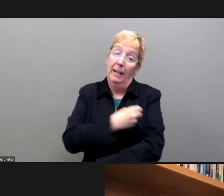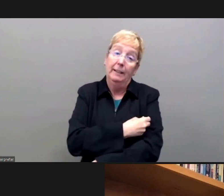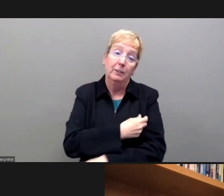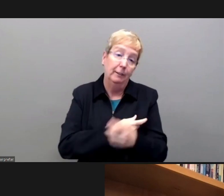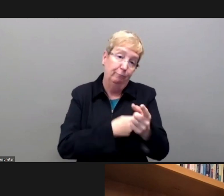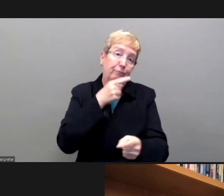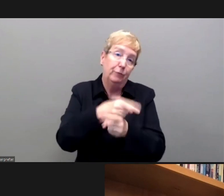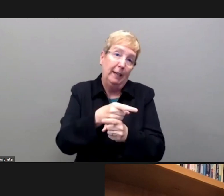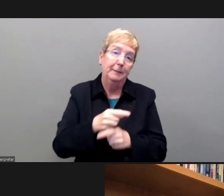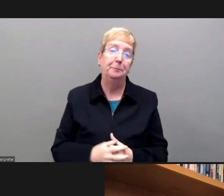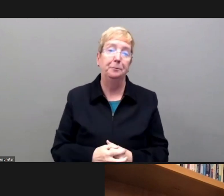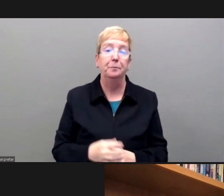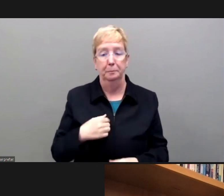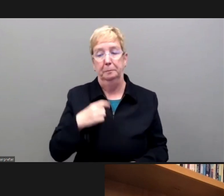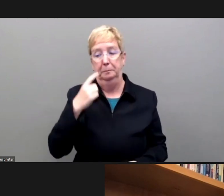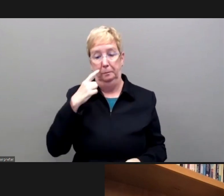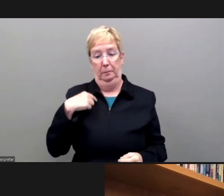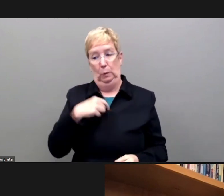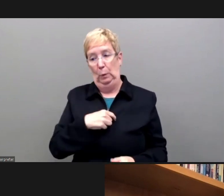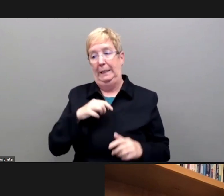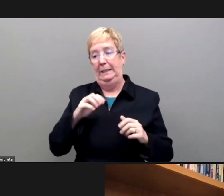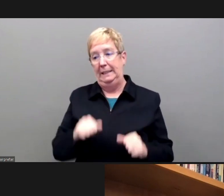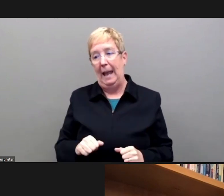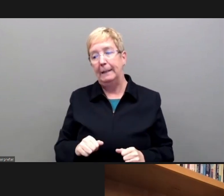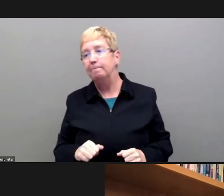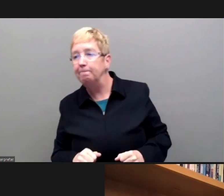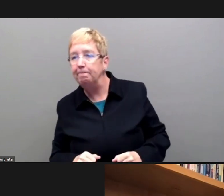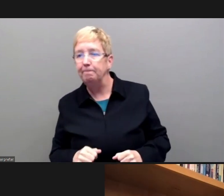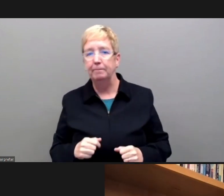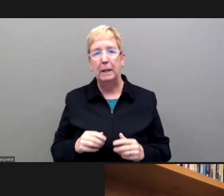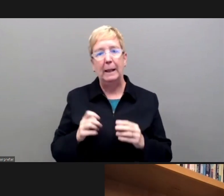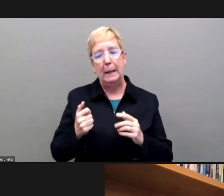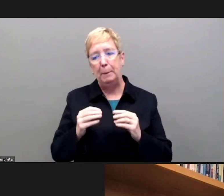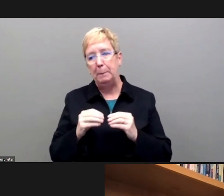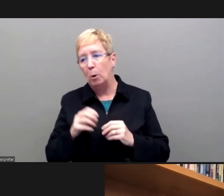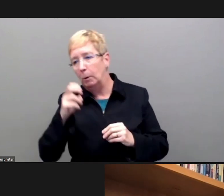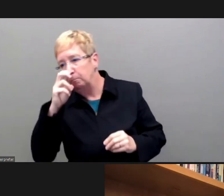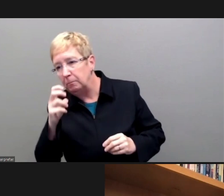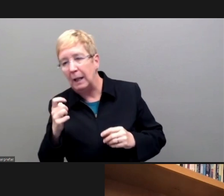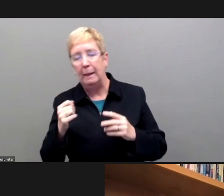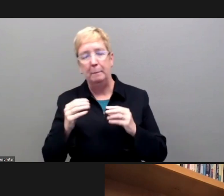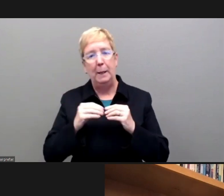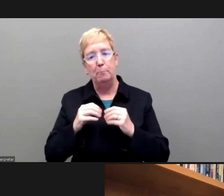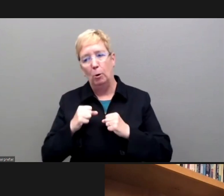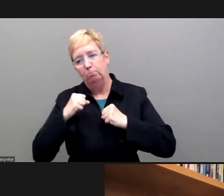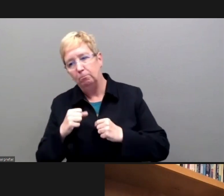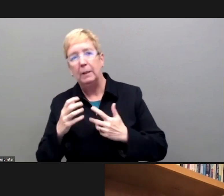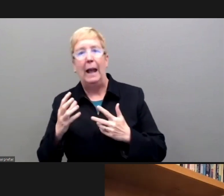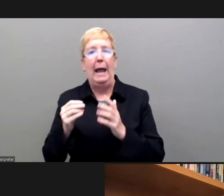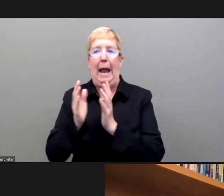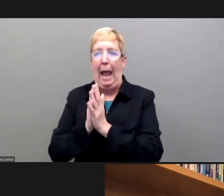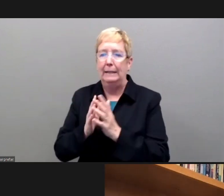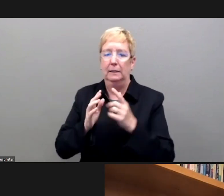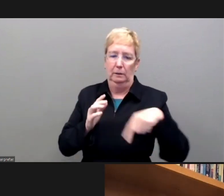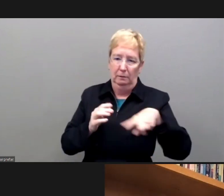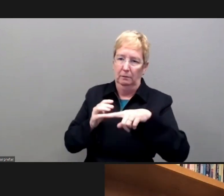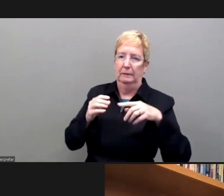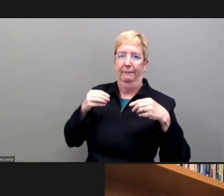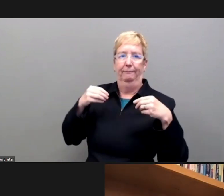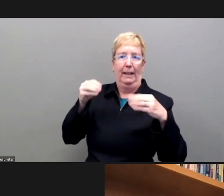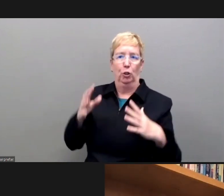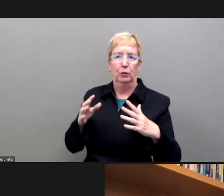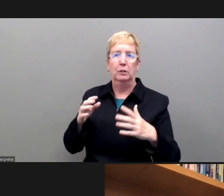here's a way that I think we can maybe lean in a little harder and support everyone and ask that vendor to do right by